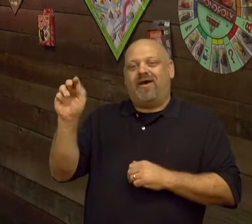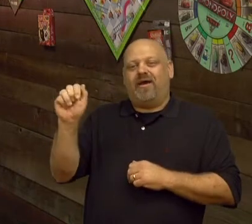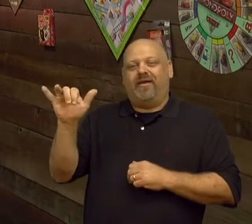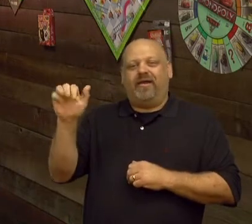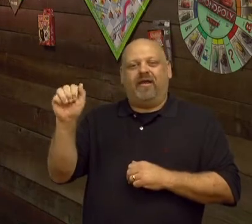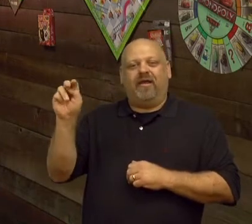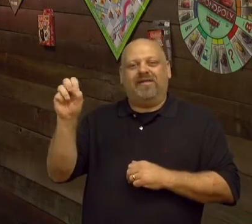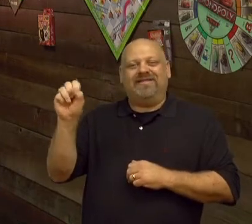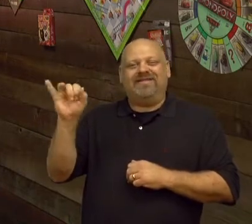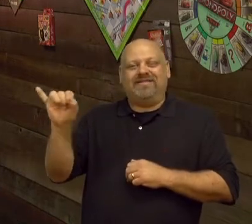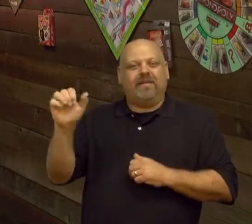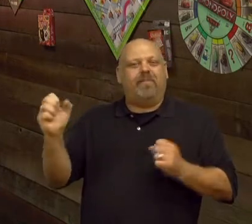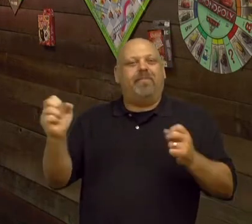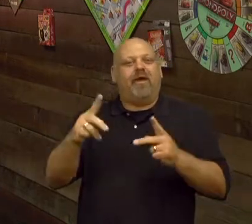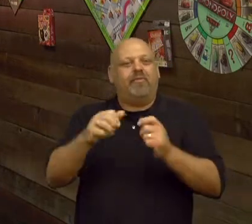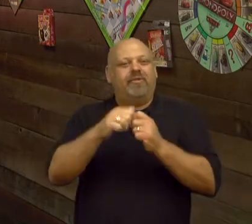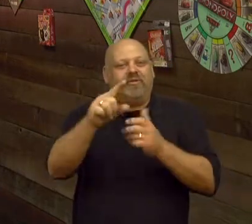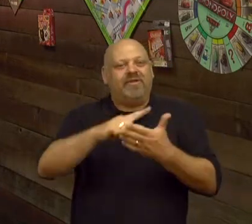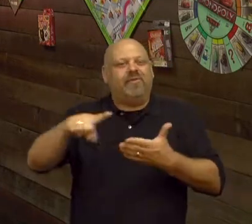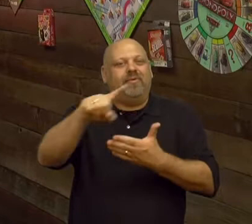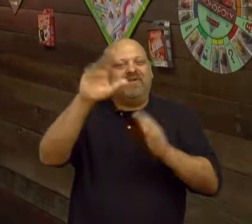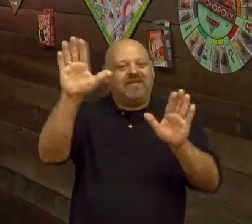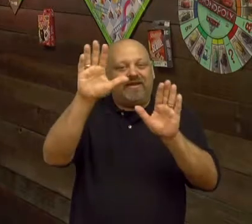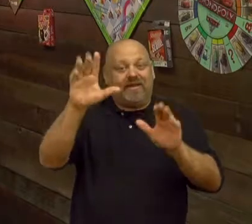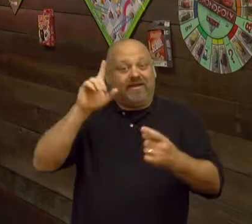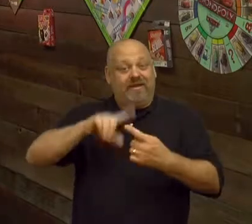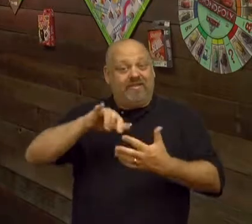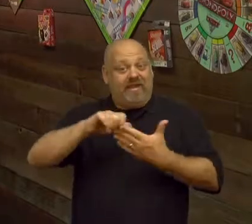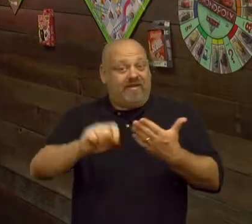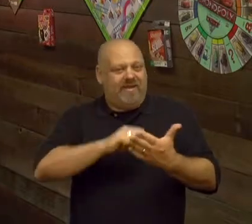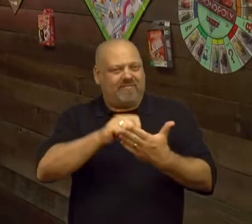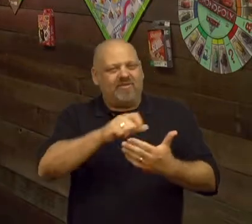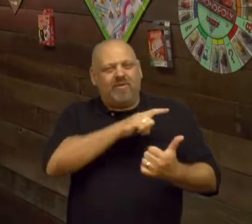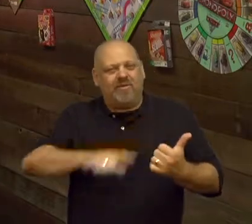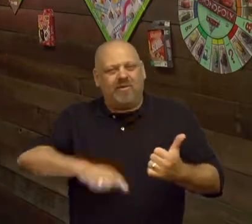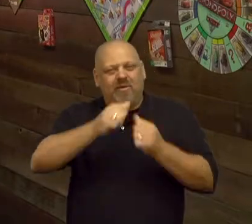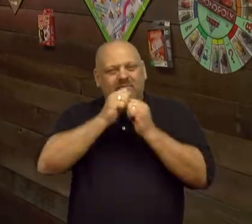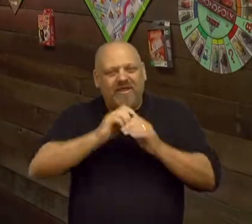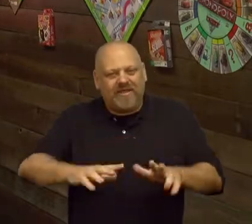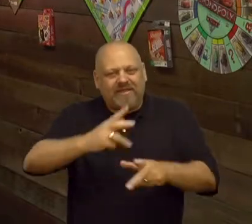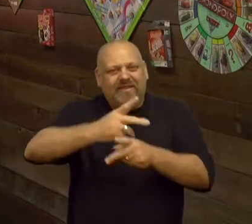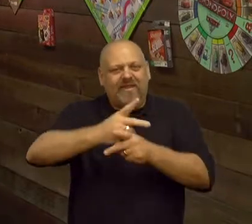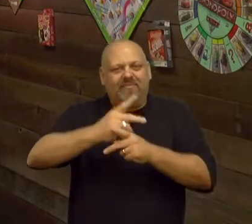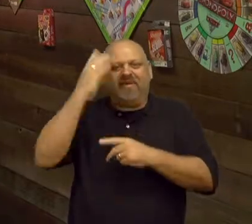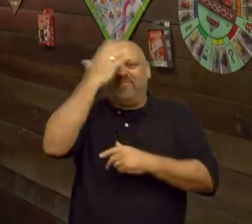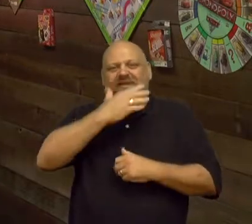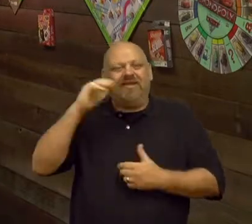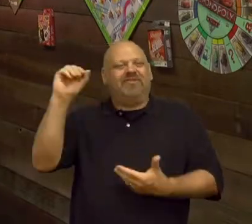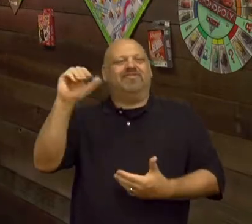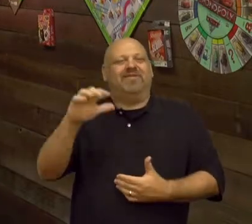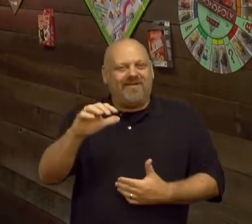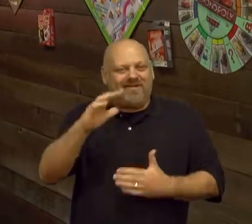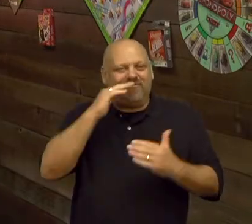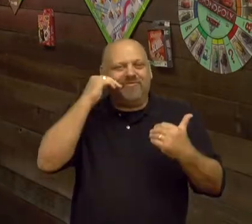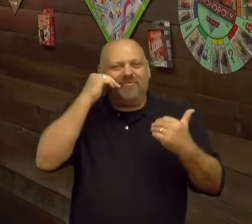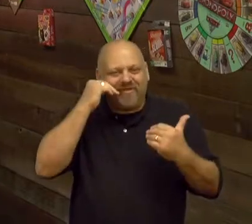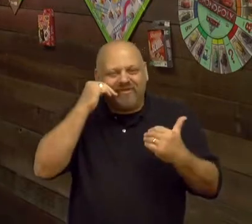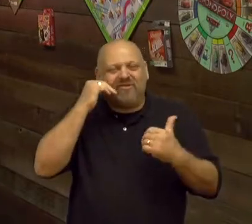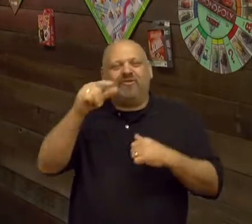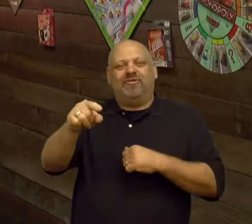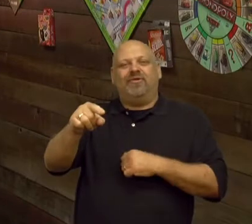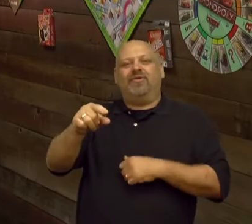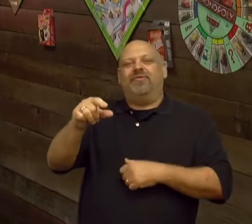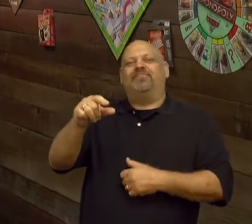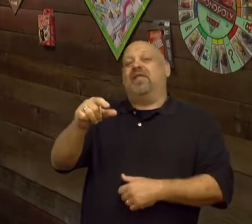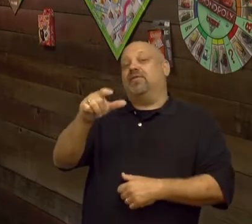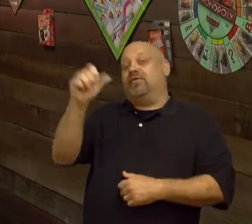Pastor Aniansi and I will be back with you next Sunday. And until then, may the Lord bless you and keep you and make his face to shine upon you and be